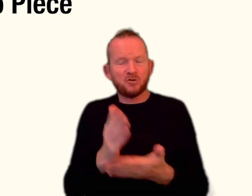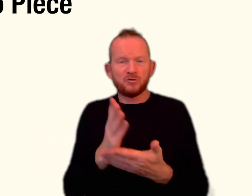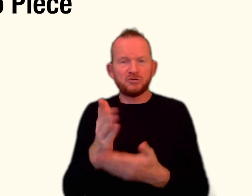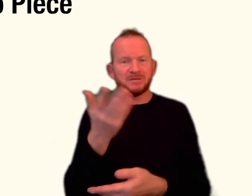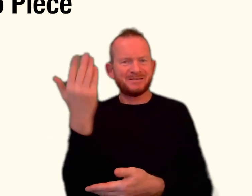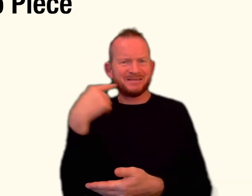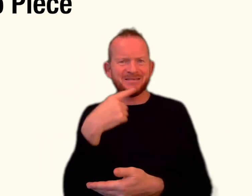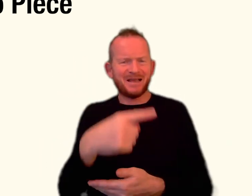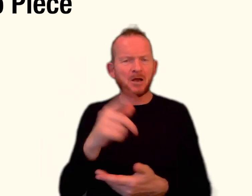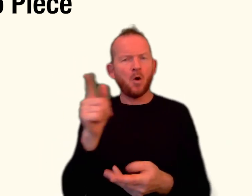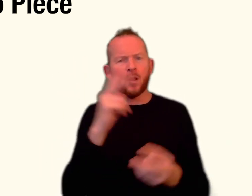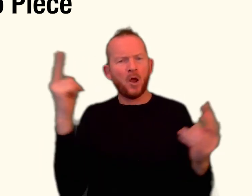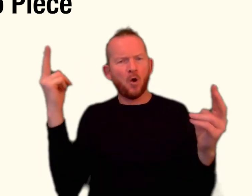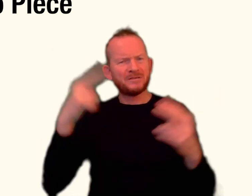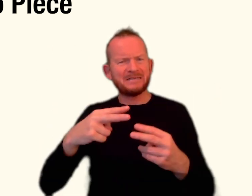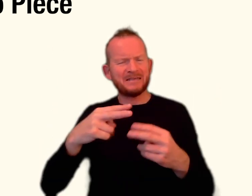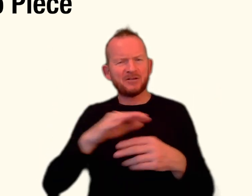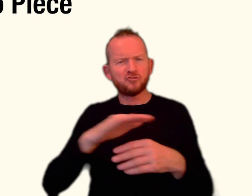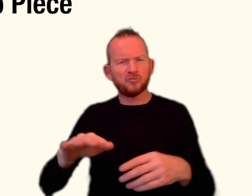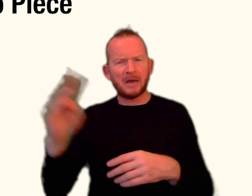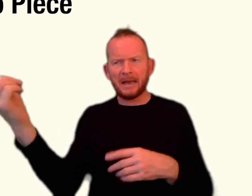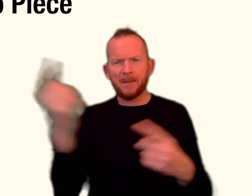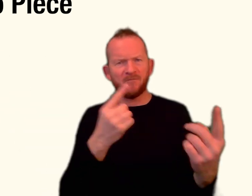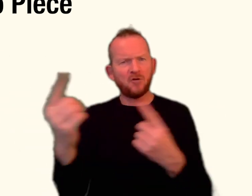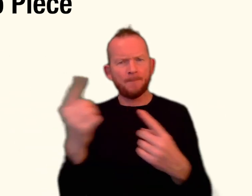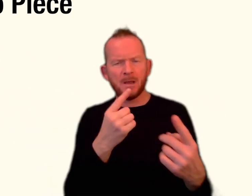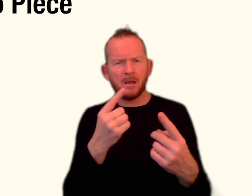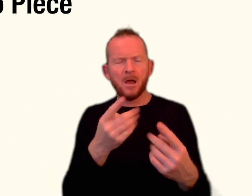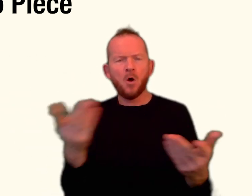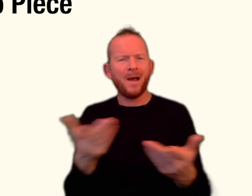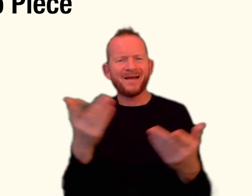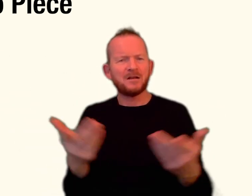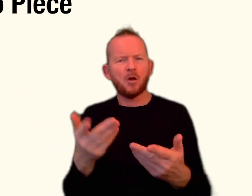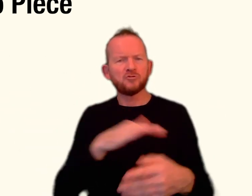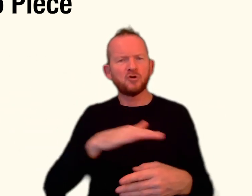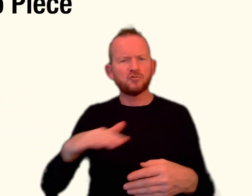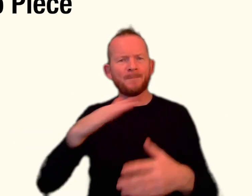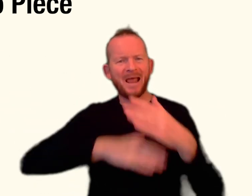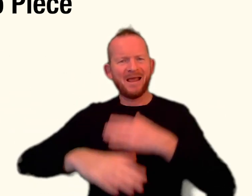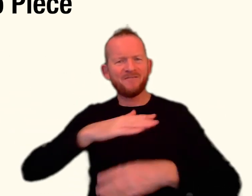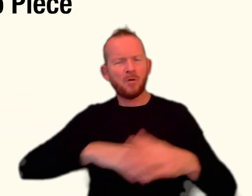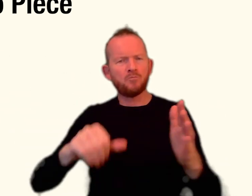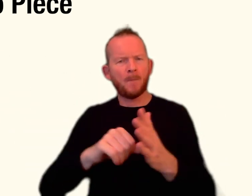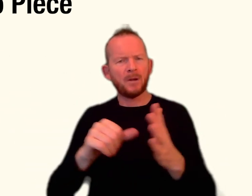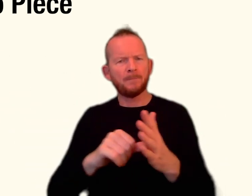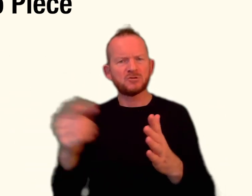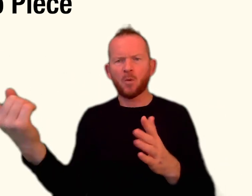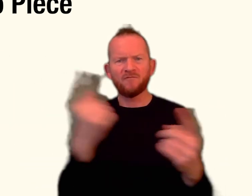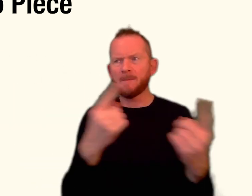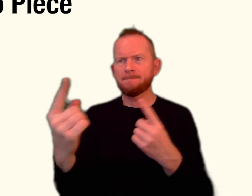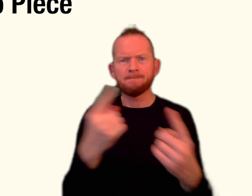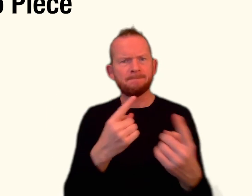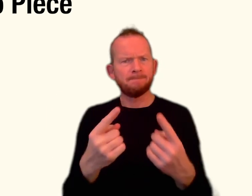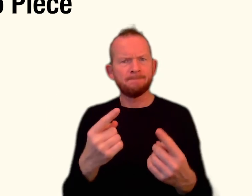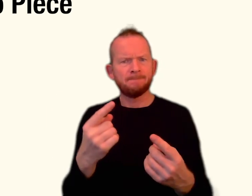did all the autistic children come from? Where did all the children with behaviour problems come from? Because actually, in